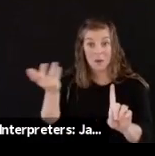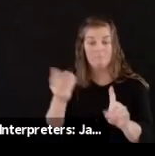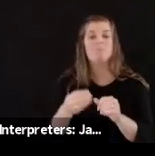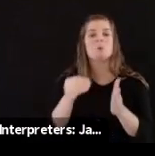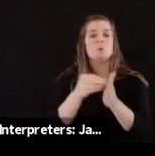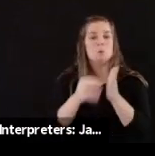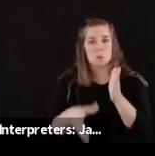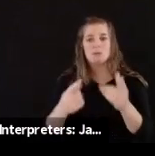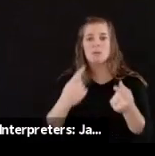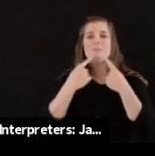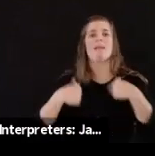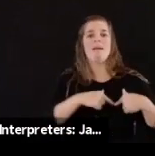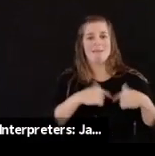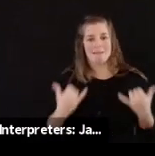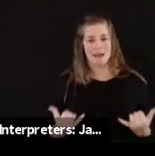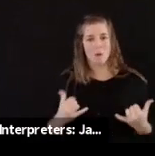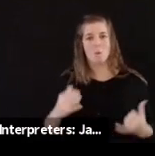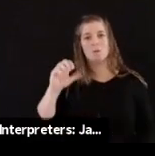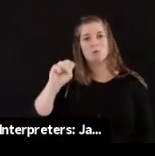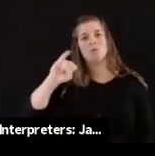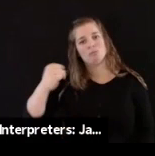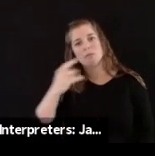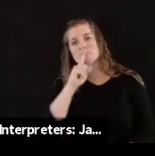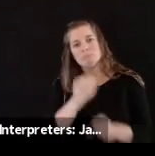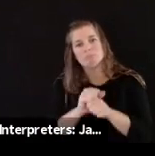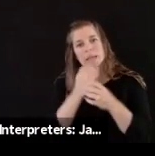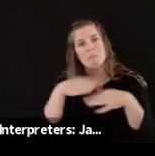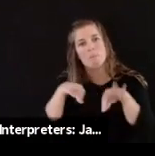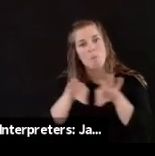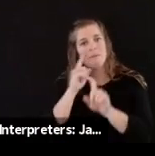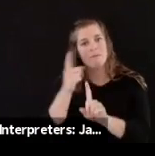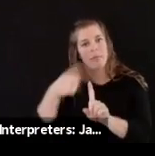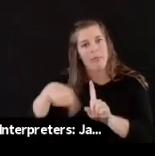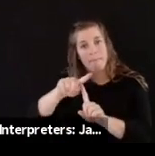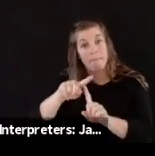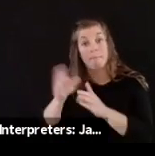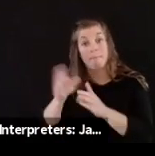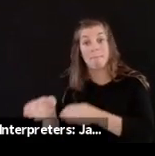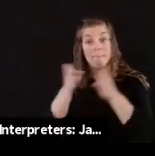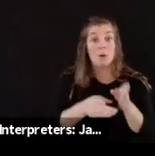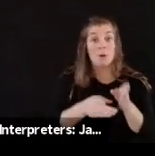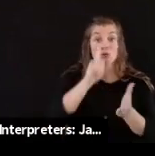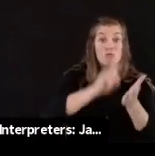that social justice matters to them. And researchers are telling us